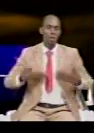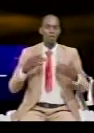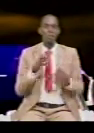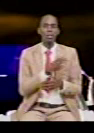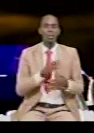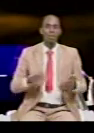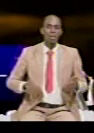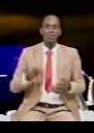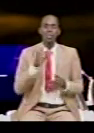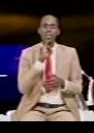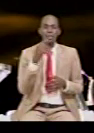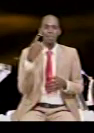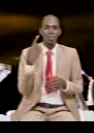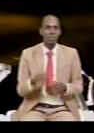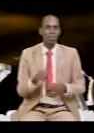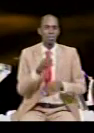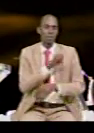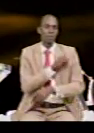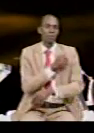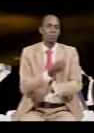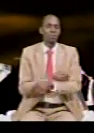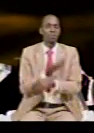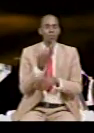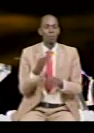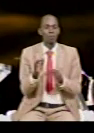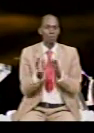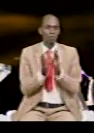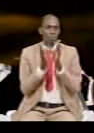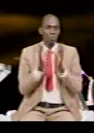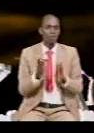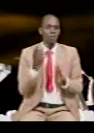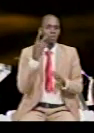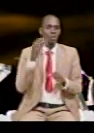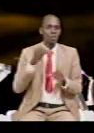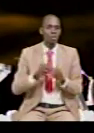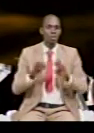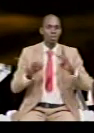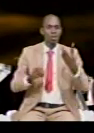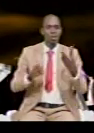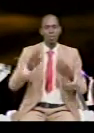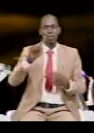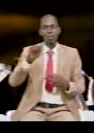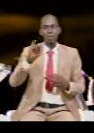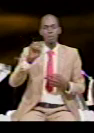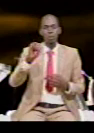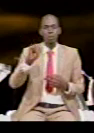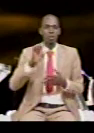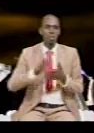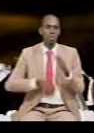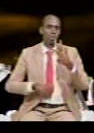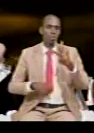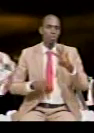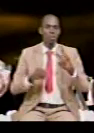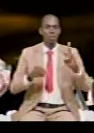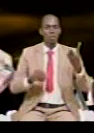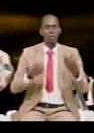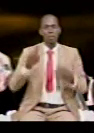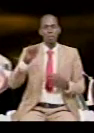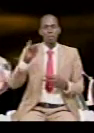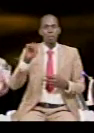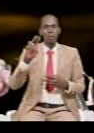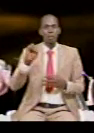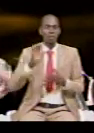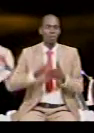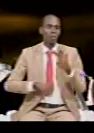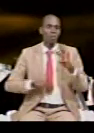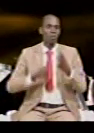of believers. In 2 Timothy chapter 4, 2 Timothy chapter 4, we read there in